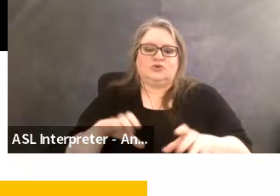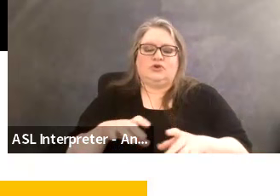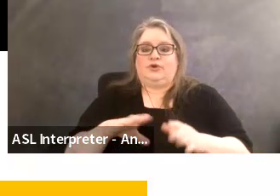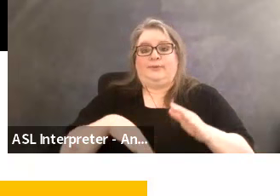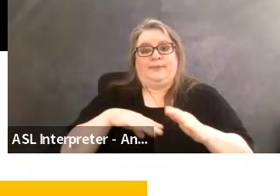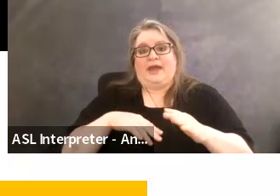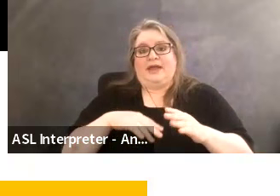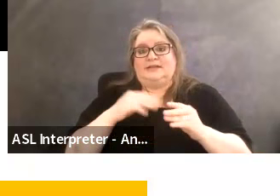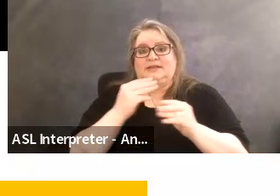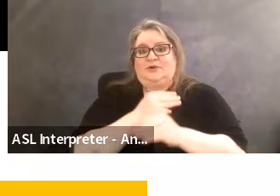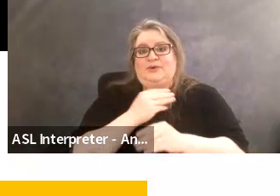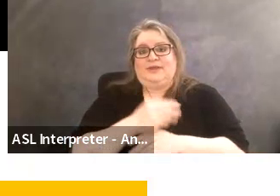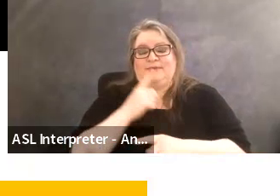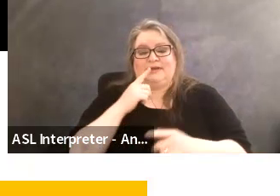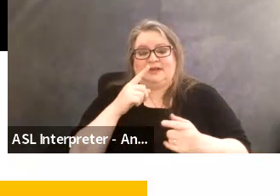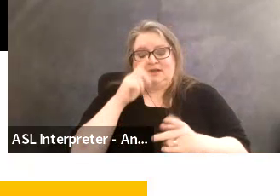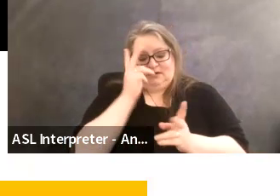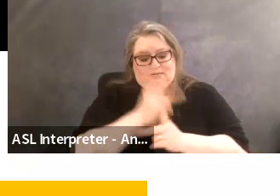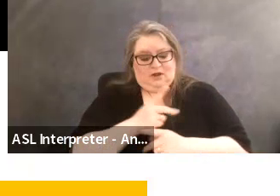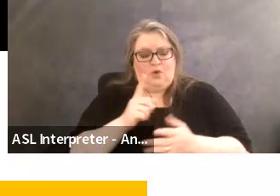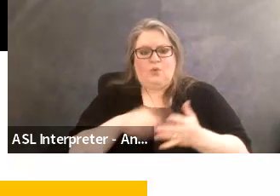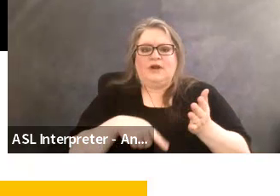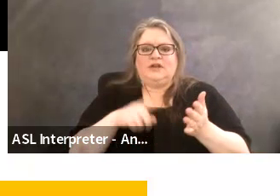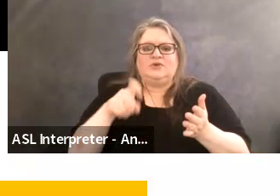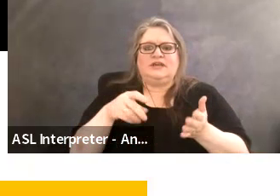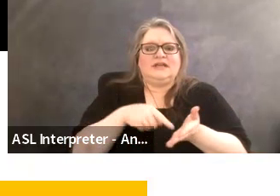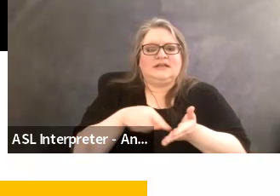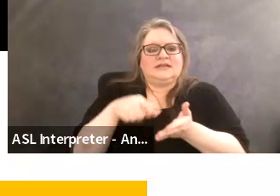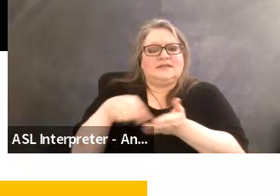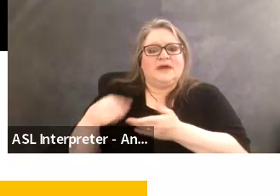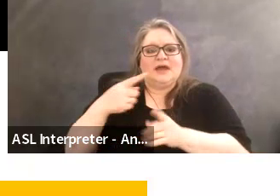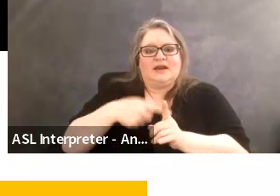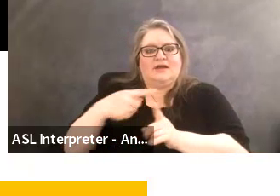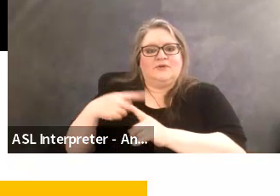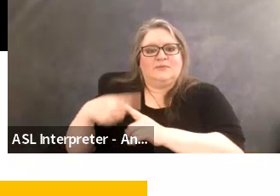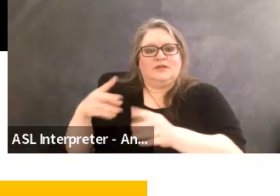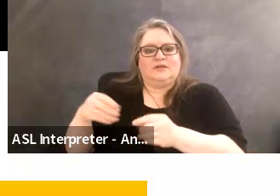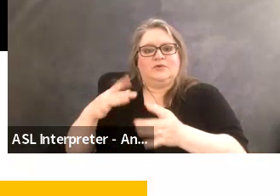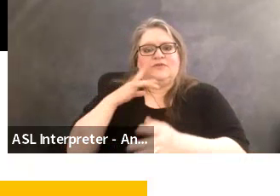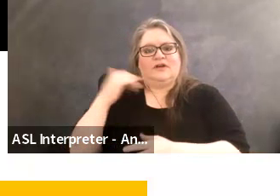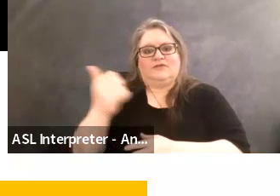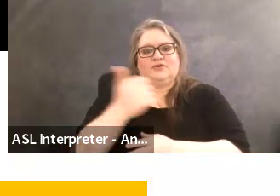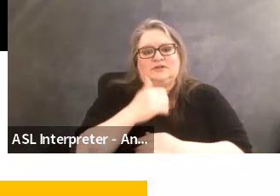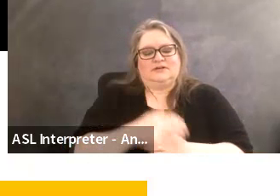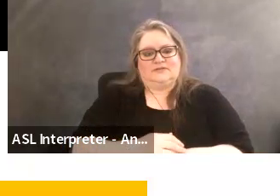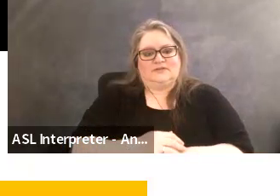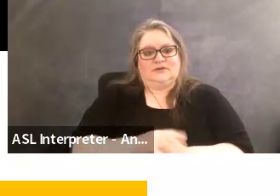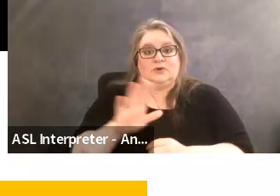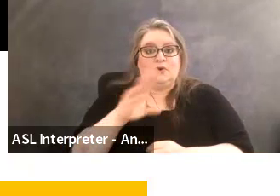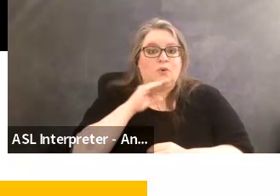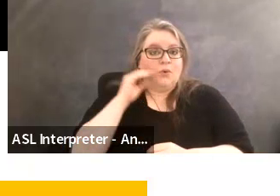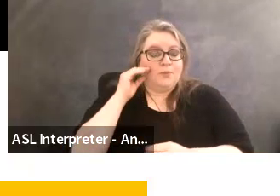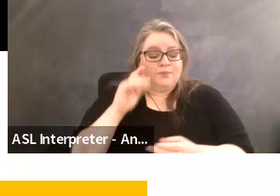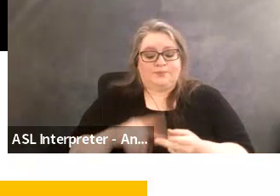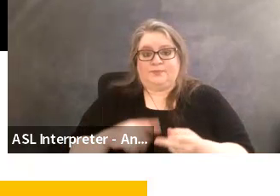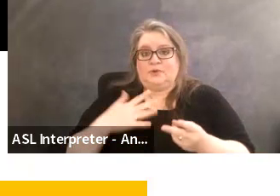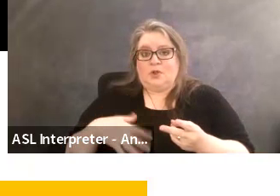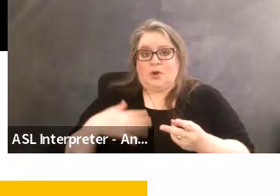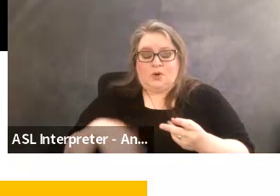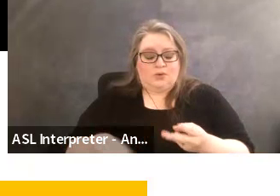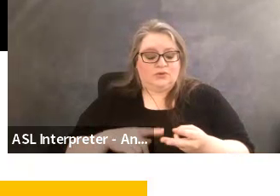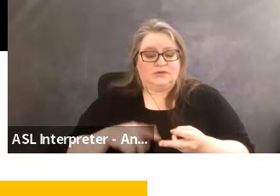arithmetic to understand what you need to spend every month in order to provide for yourself. Your home, your clothes,